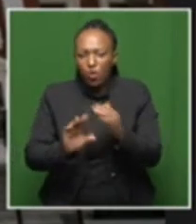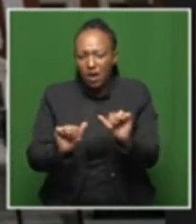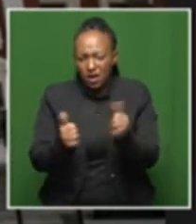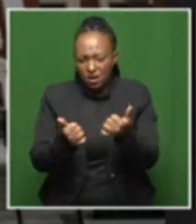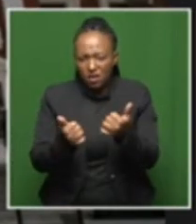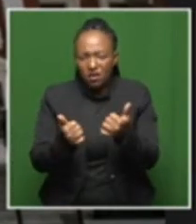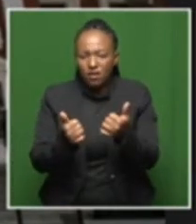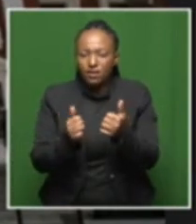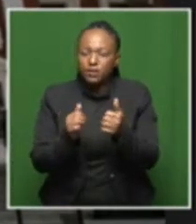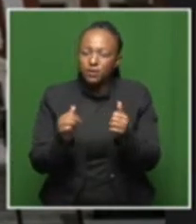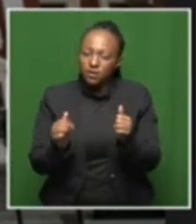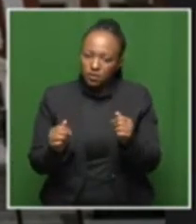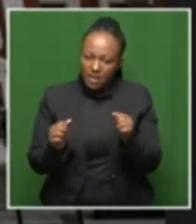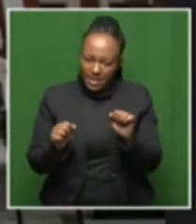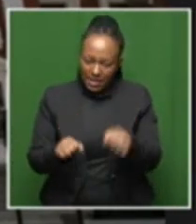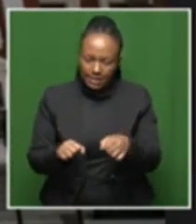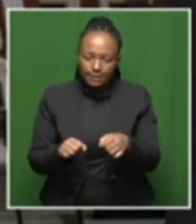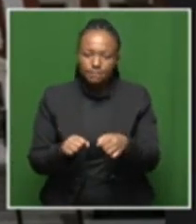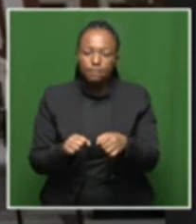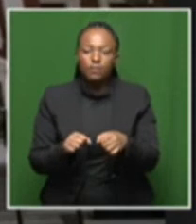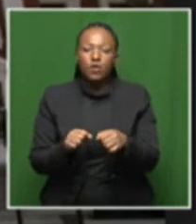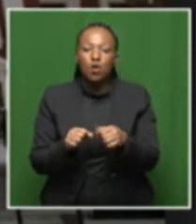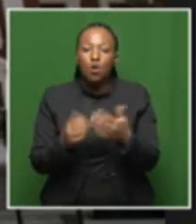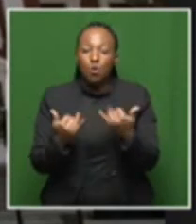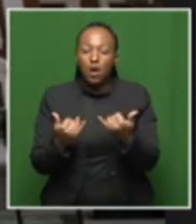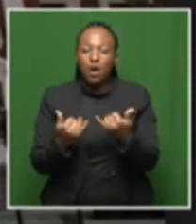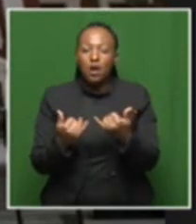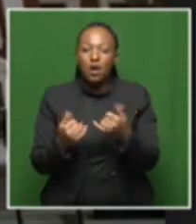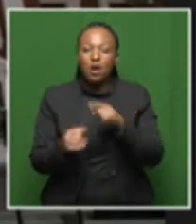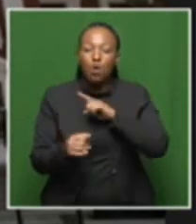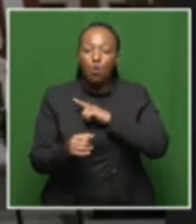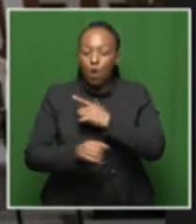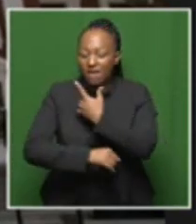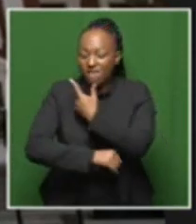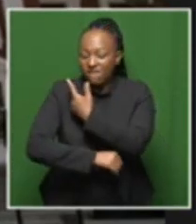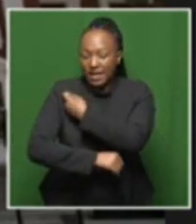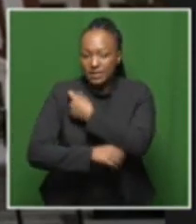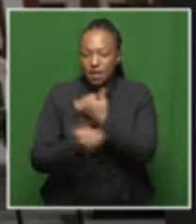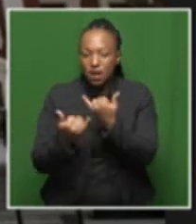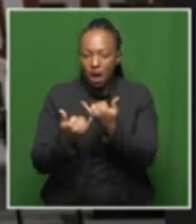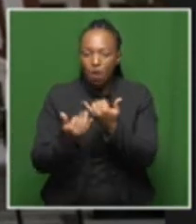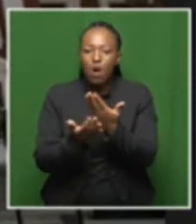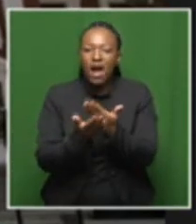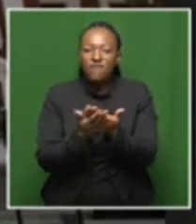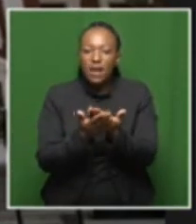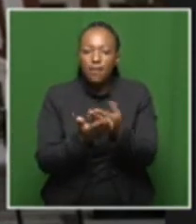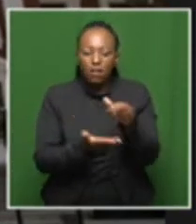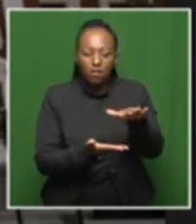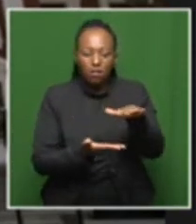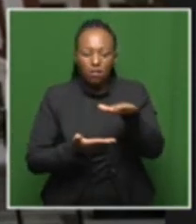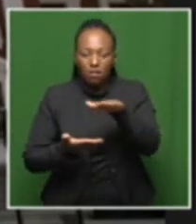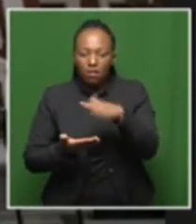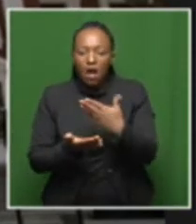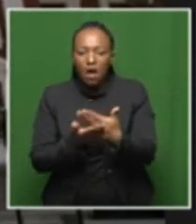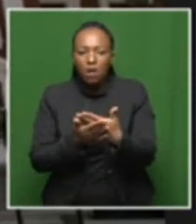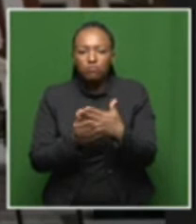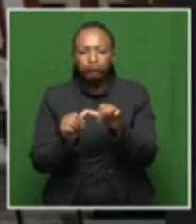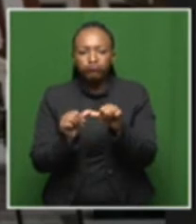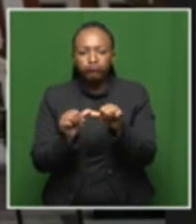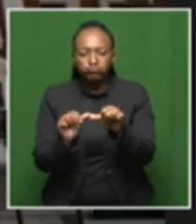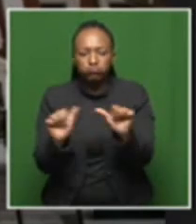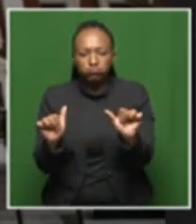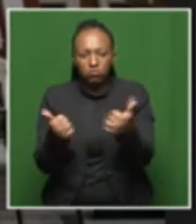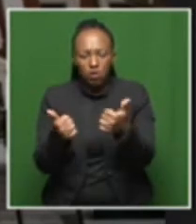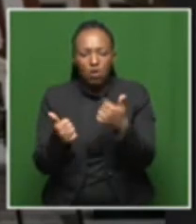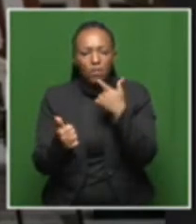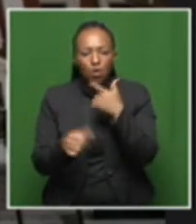are encouraged by the increased stability of vaccine availability, as reported by Dr. Nicholas